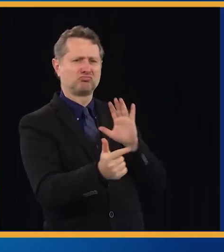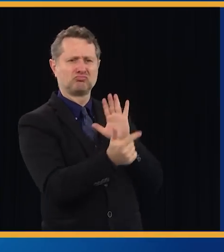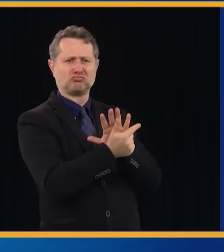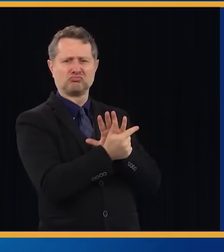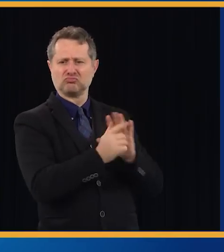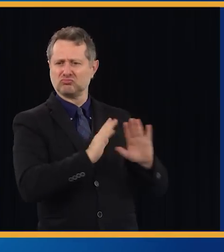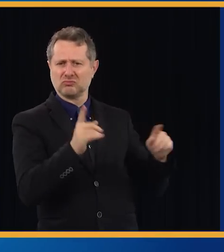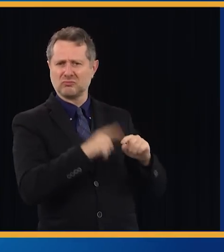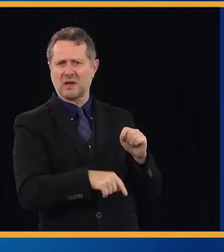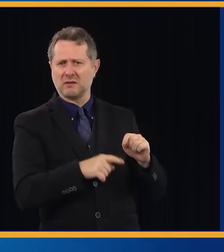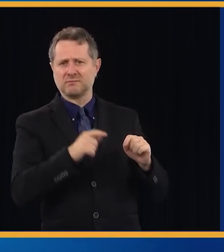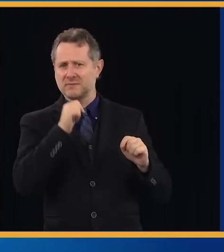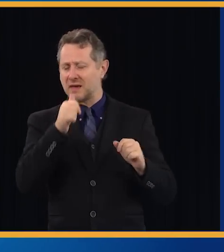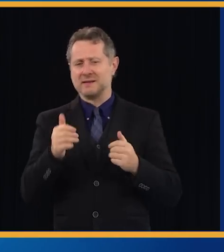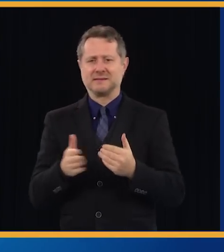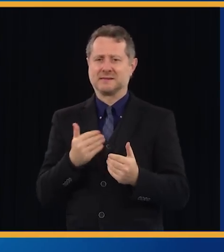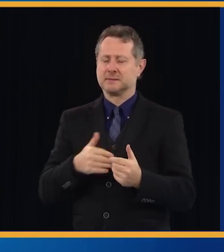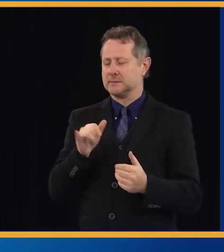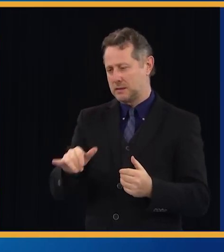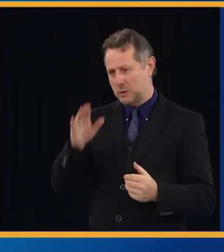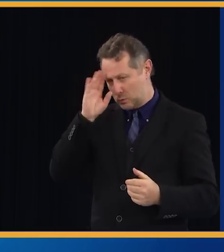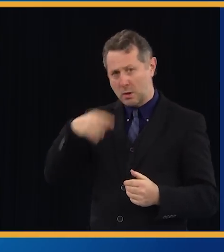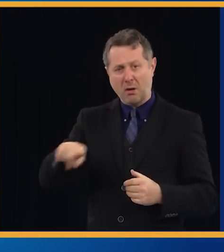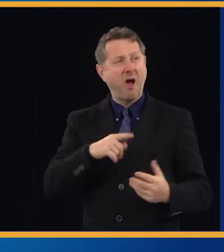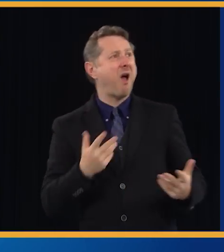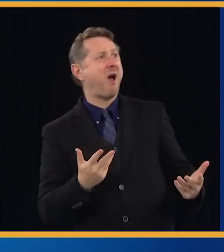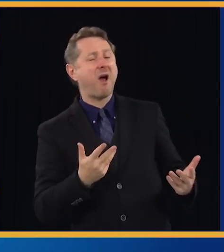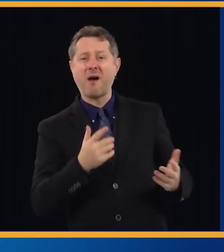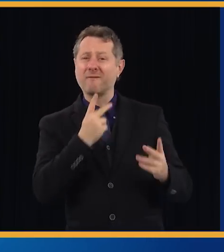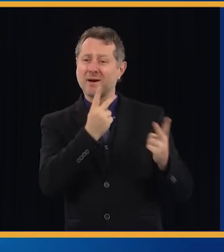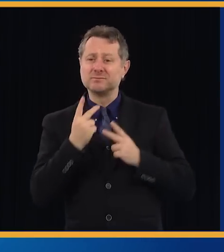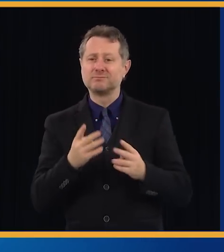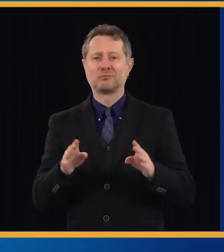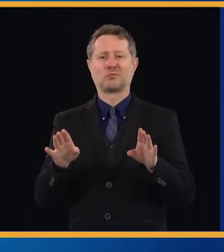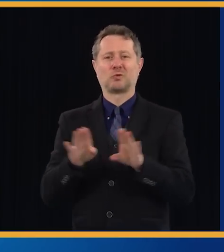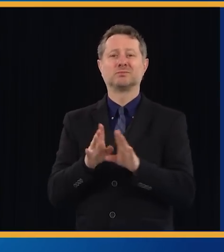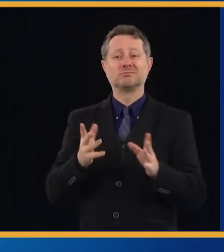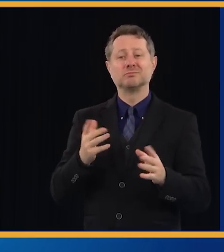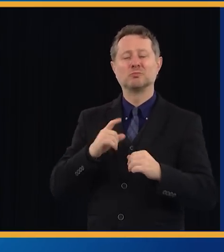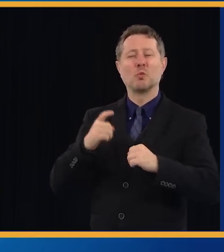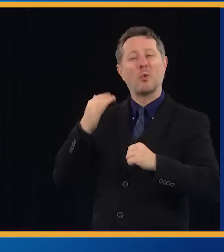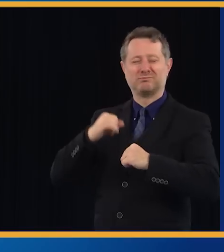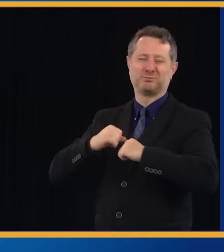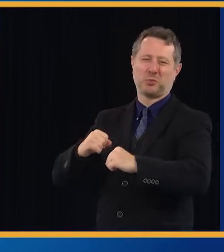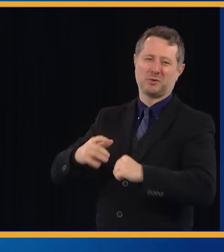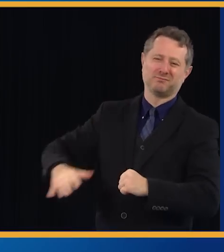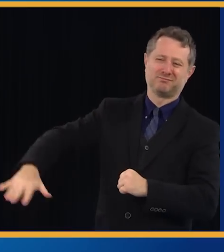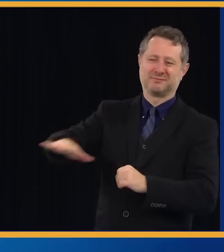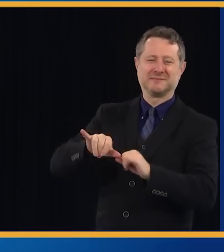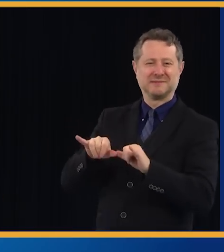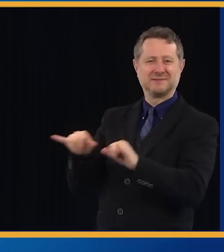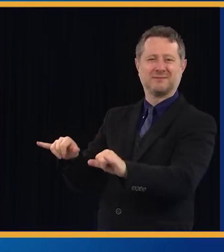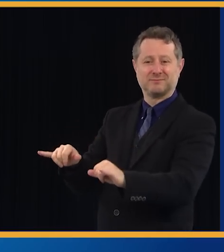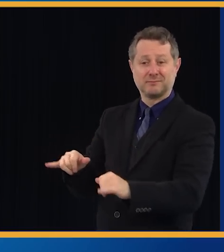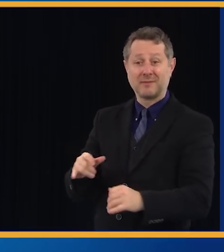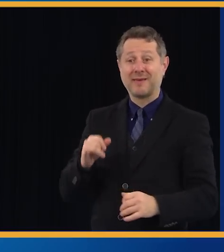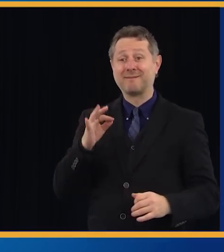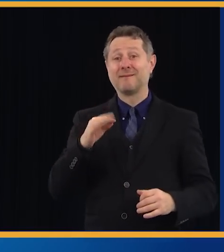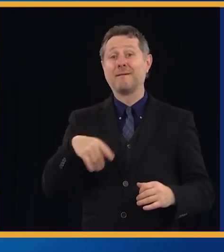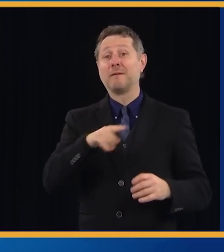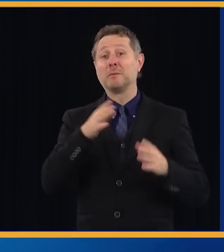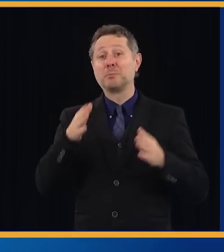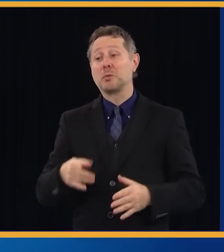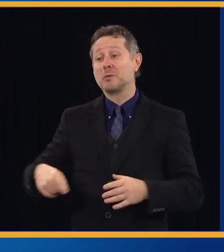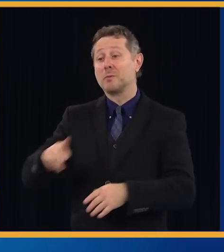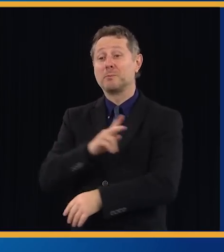hardship, but it's necessary to protect public health. If they have a COVID positive person in the facility, that person